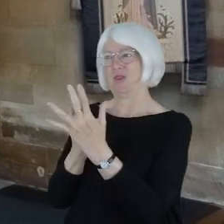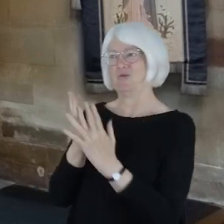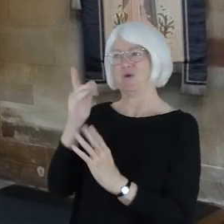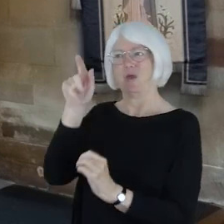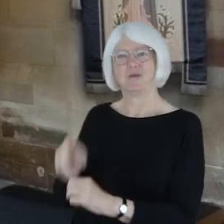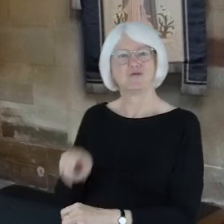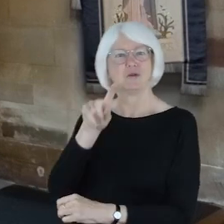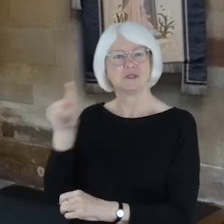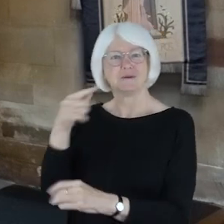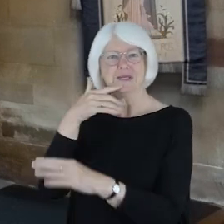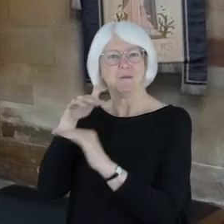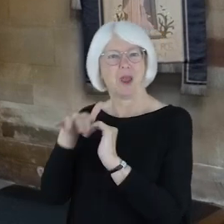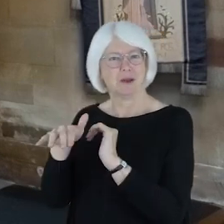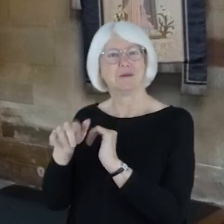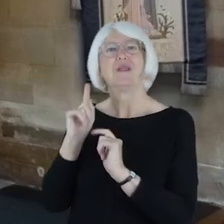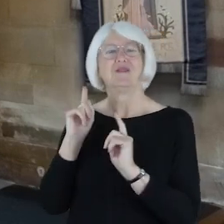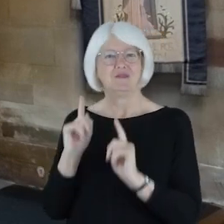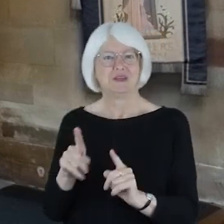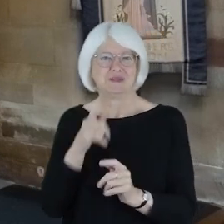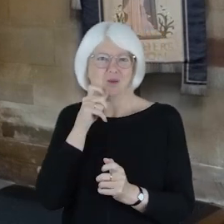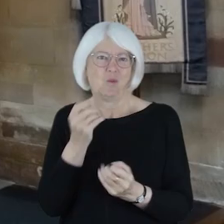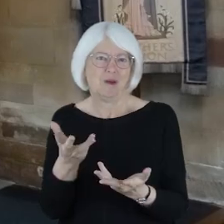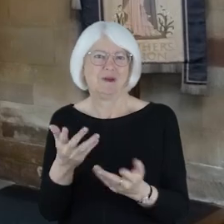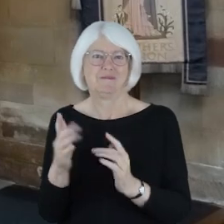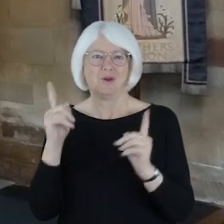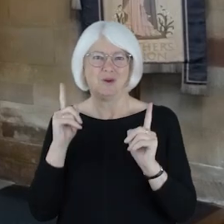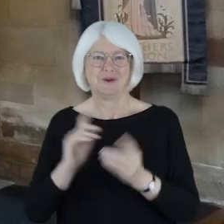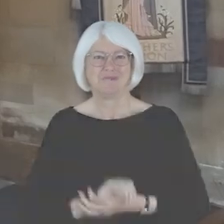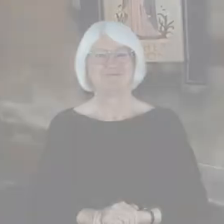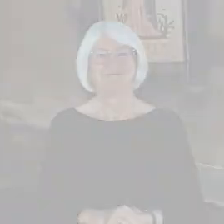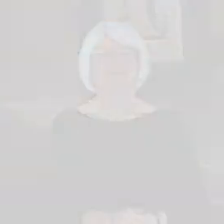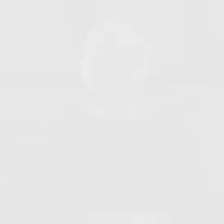his cross. This is the word of the Lord.